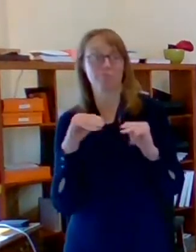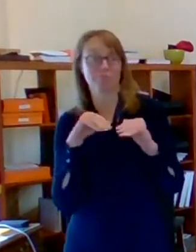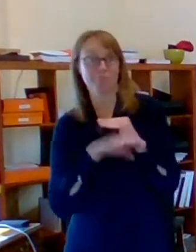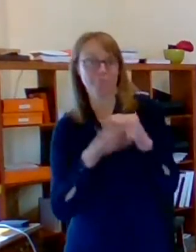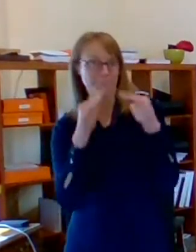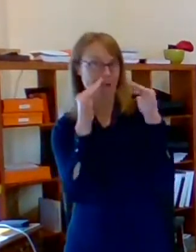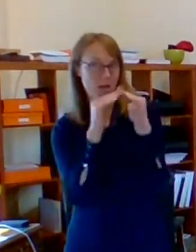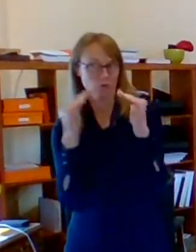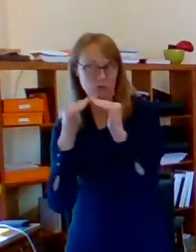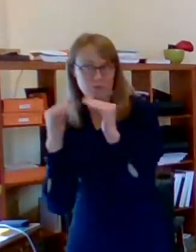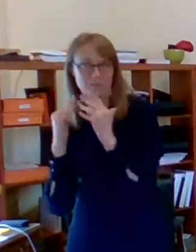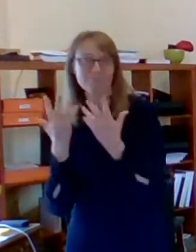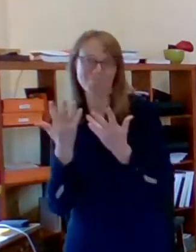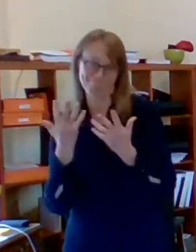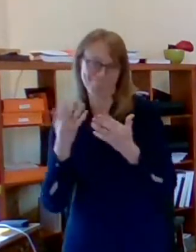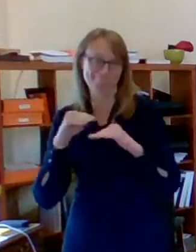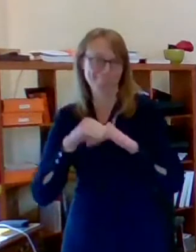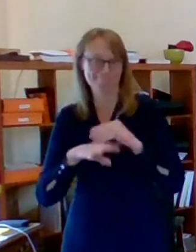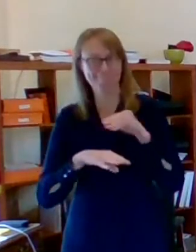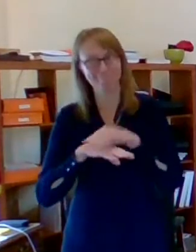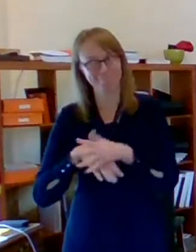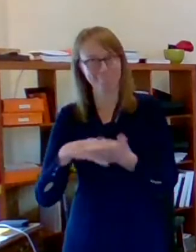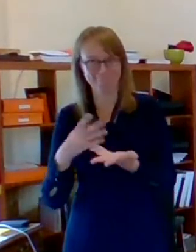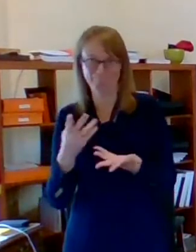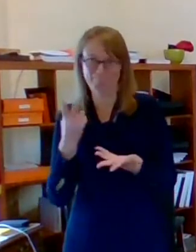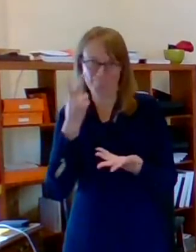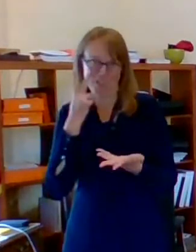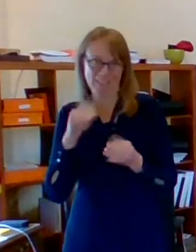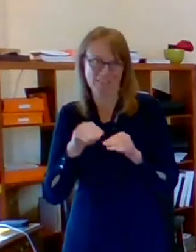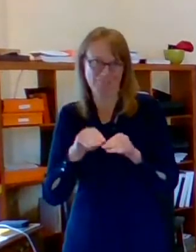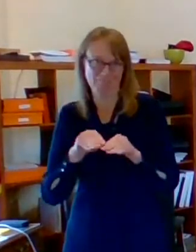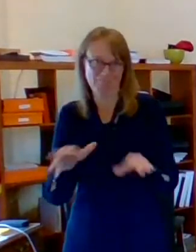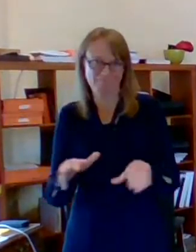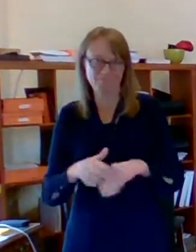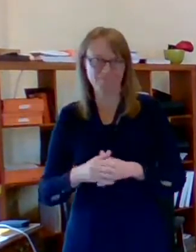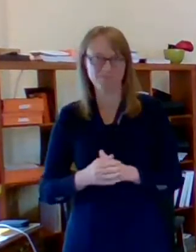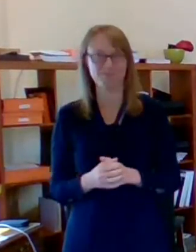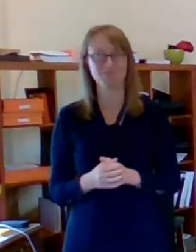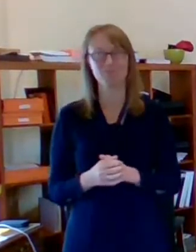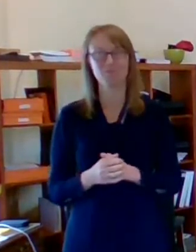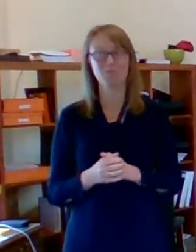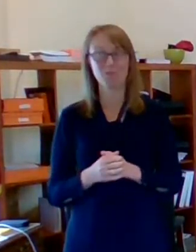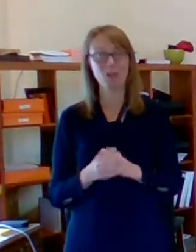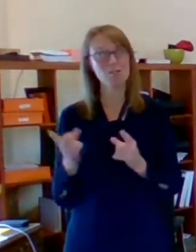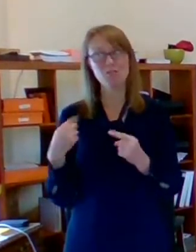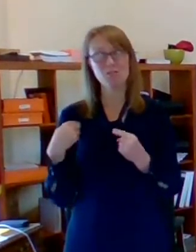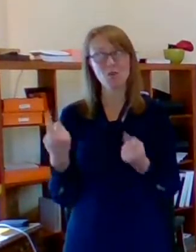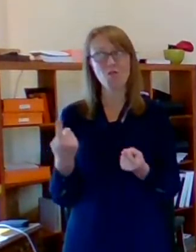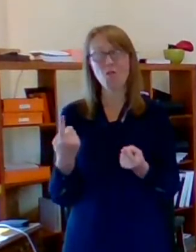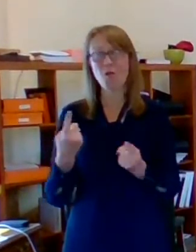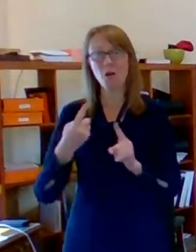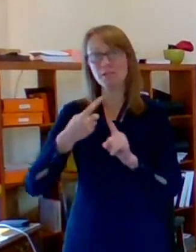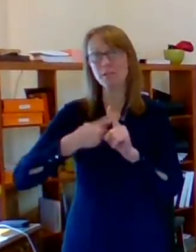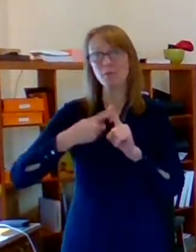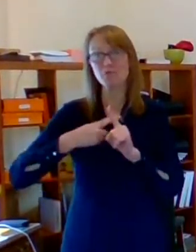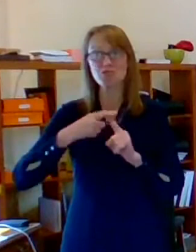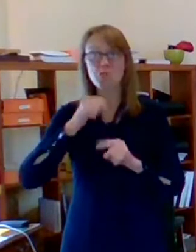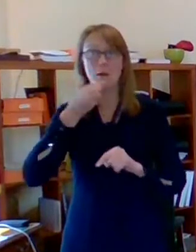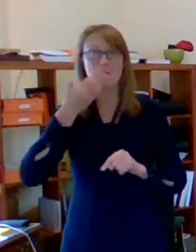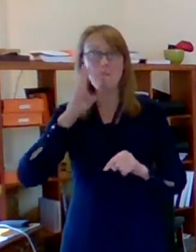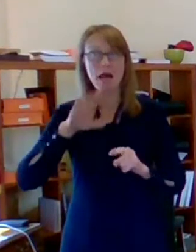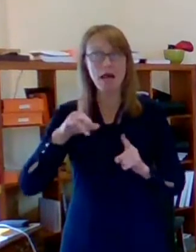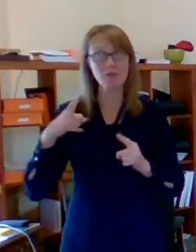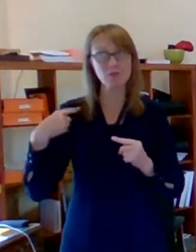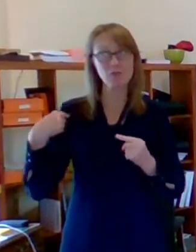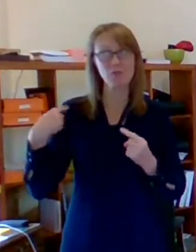that. And we haven't even really had cold weather up until this week, when it's gotten a little chillier. So I'm